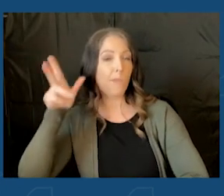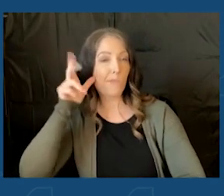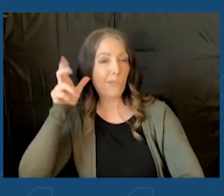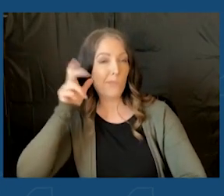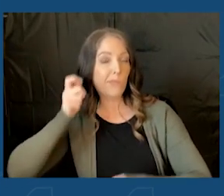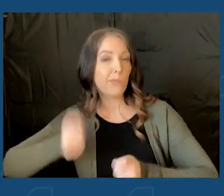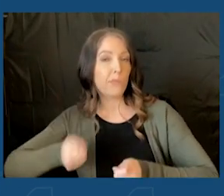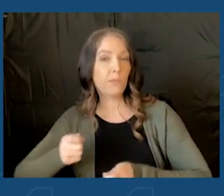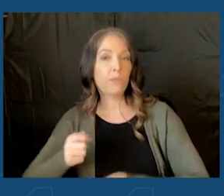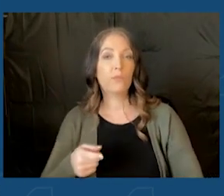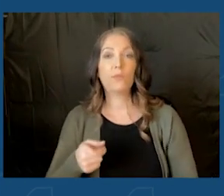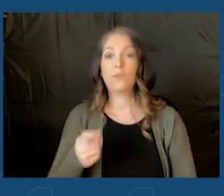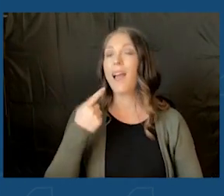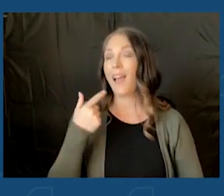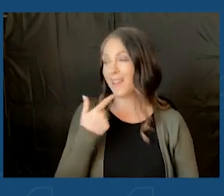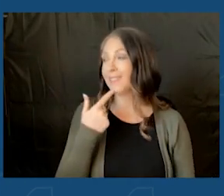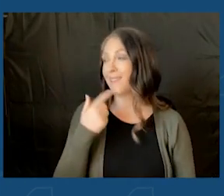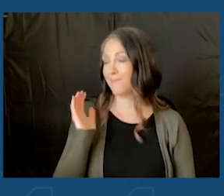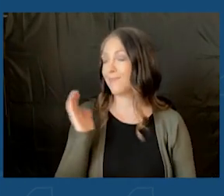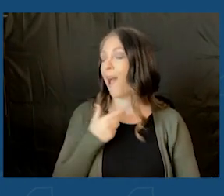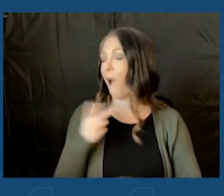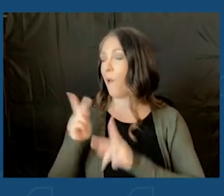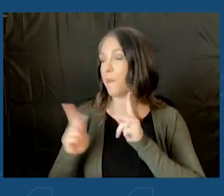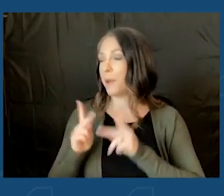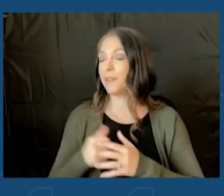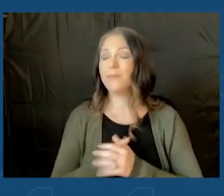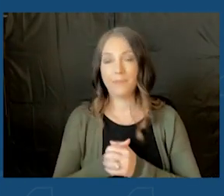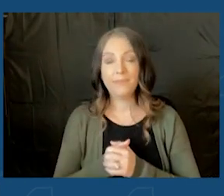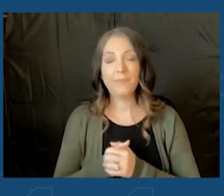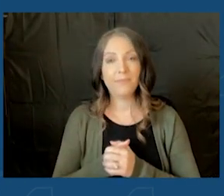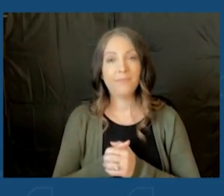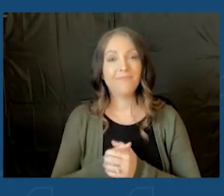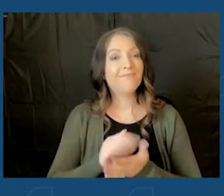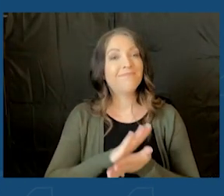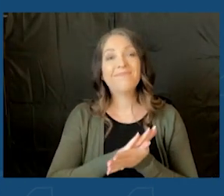people." But it's always nice to have